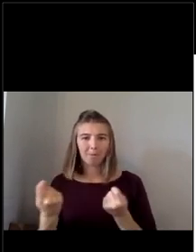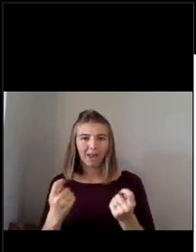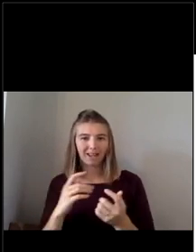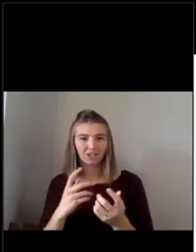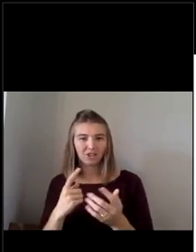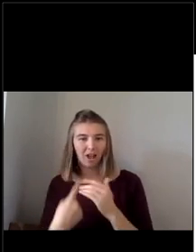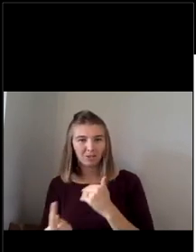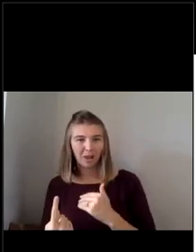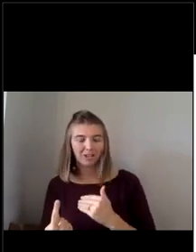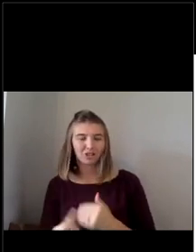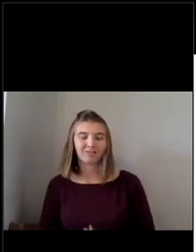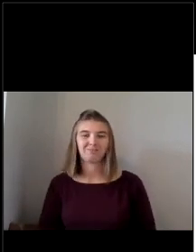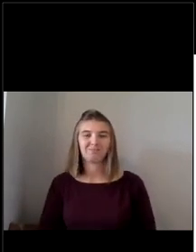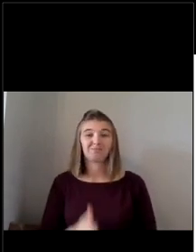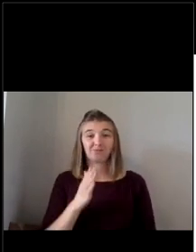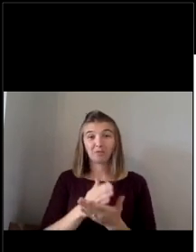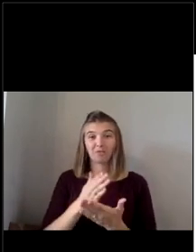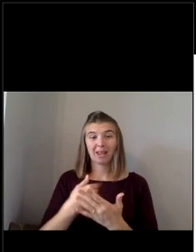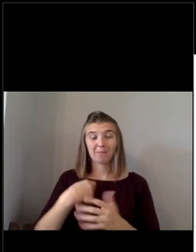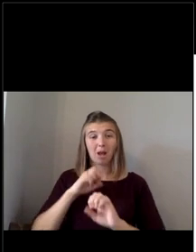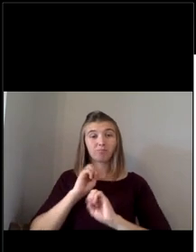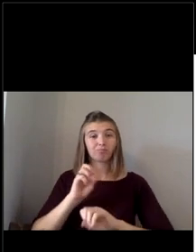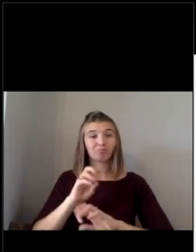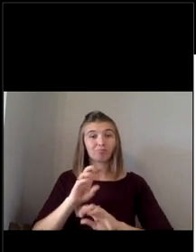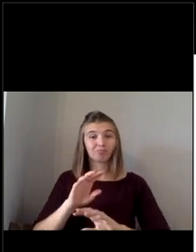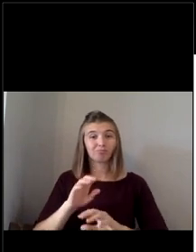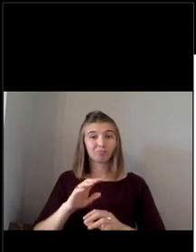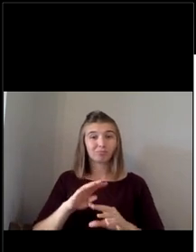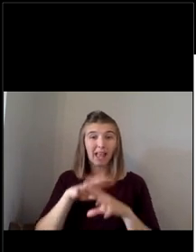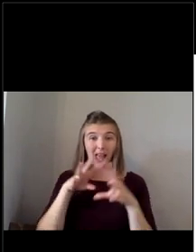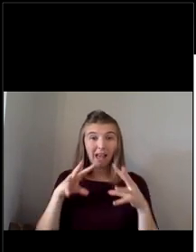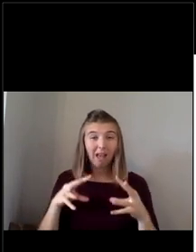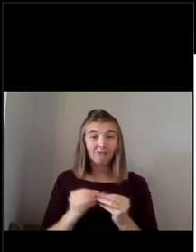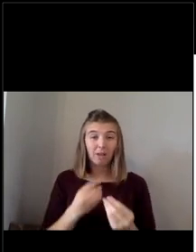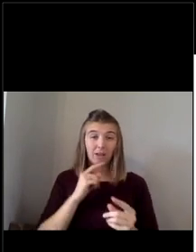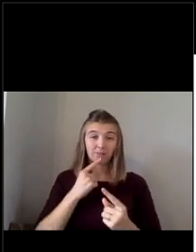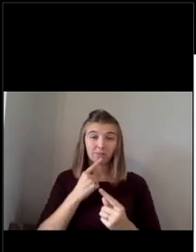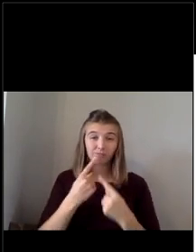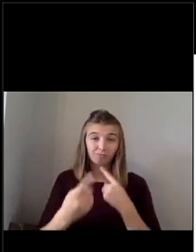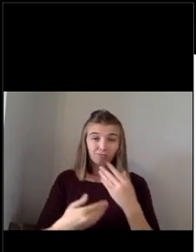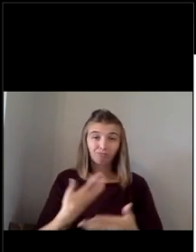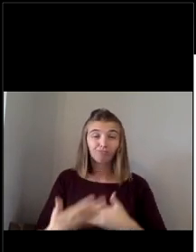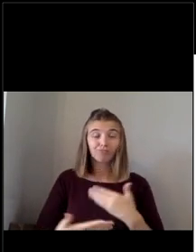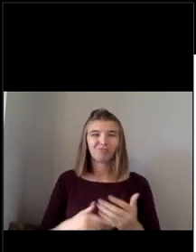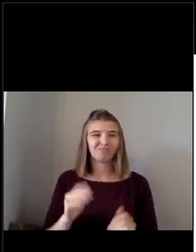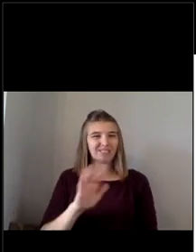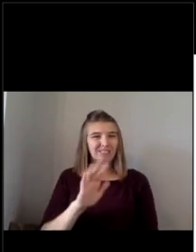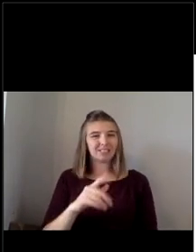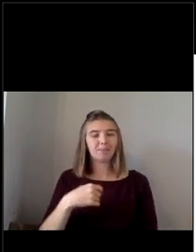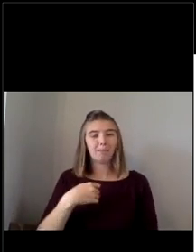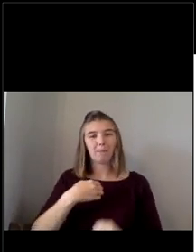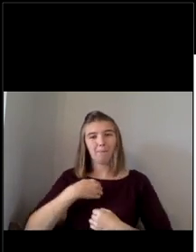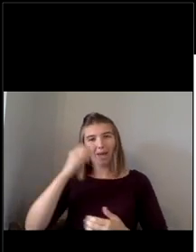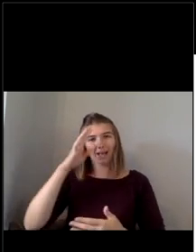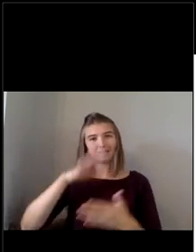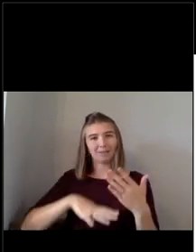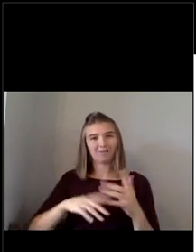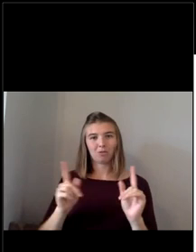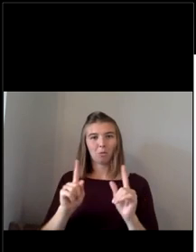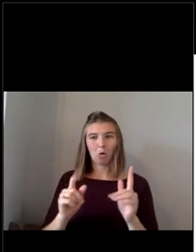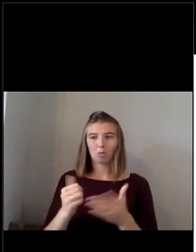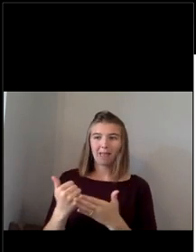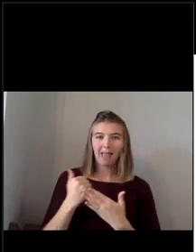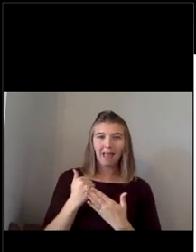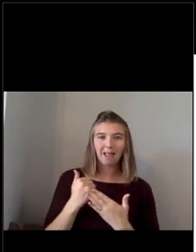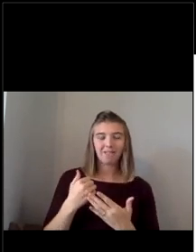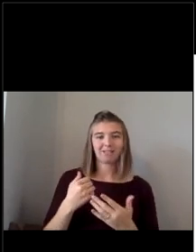the things I've come across in my role as an academic and also as a higher education chaplain at the University of Kent for some